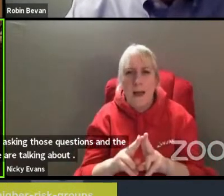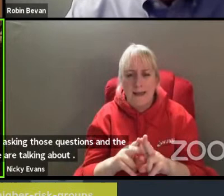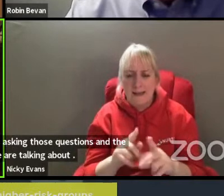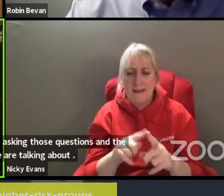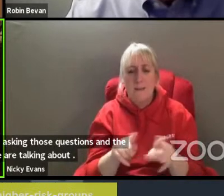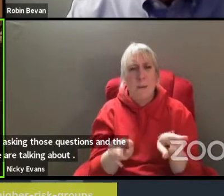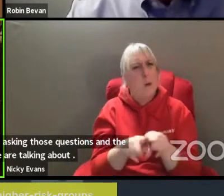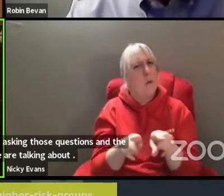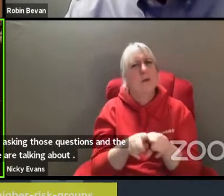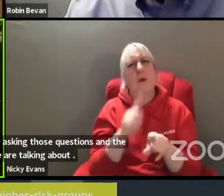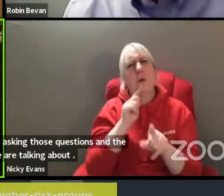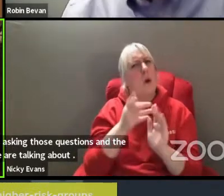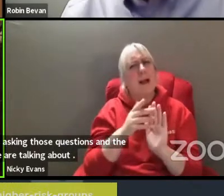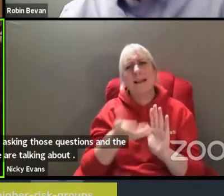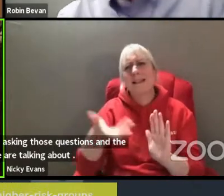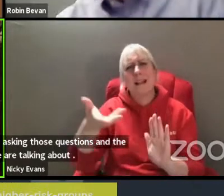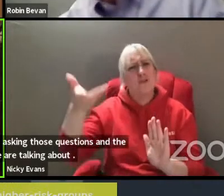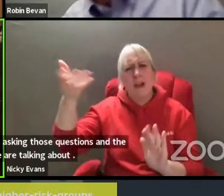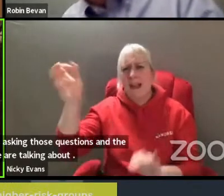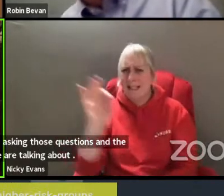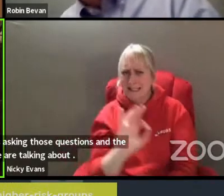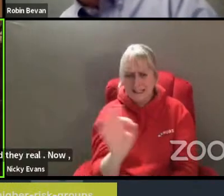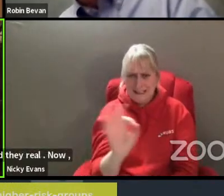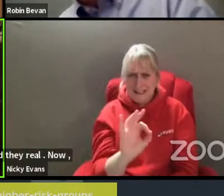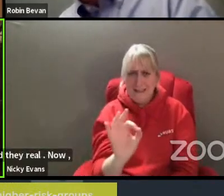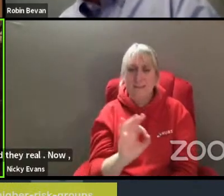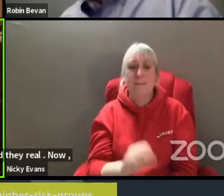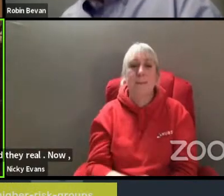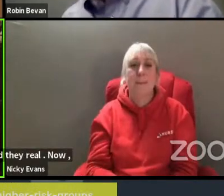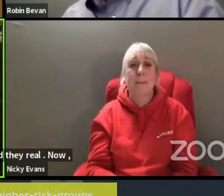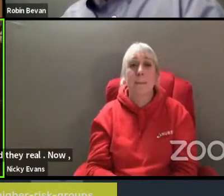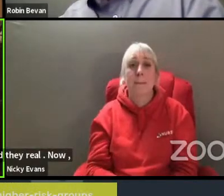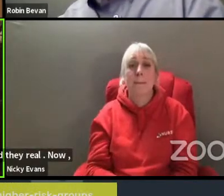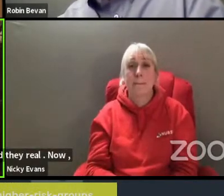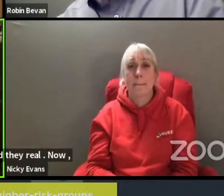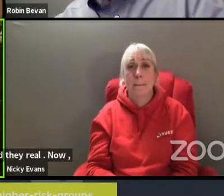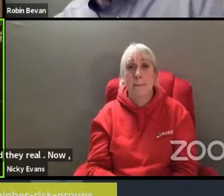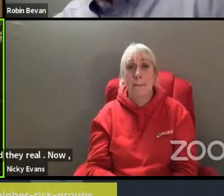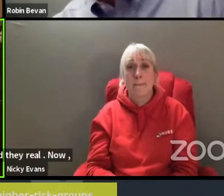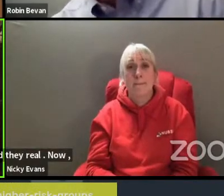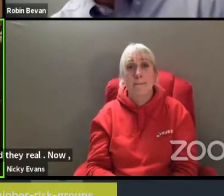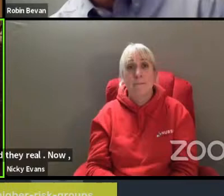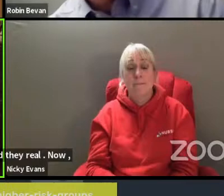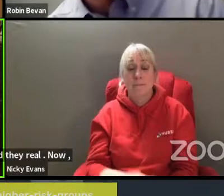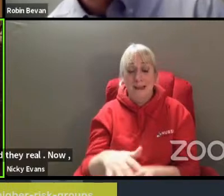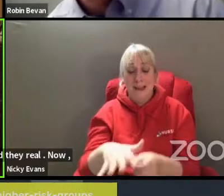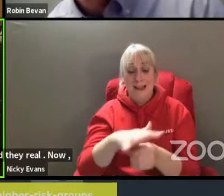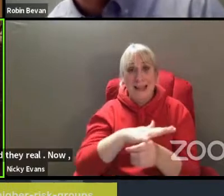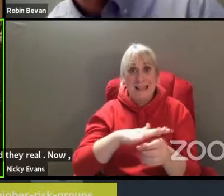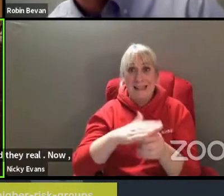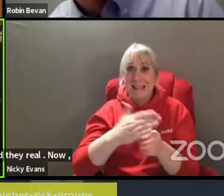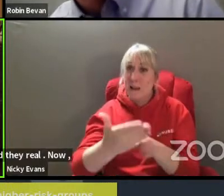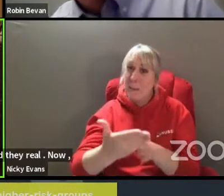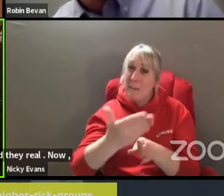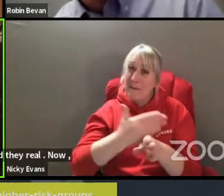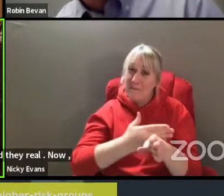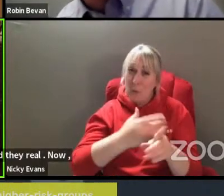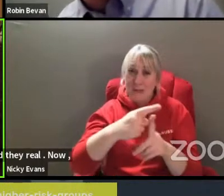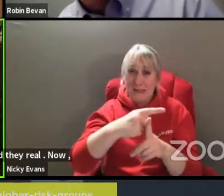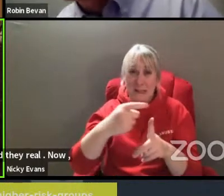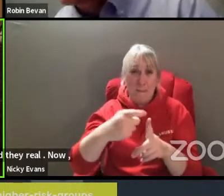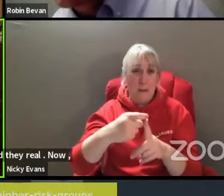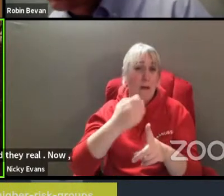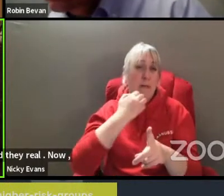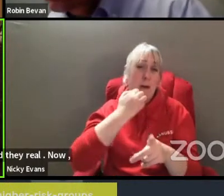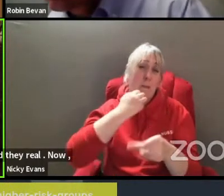And nobody on the call is exaggerating. But cases before December were really high. And in